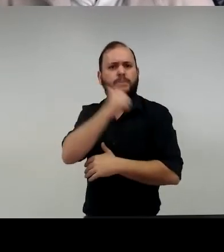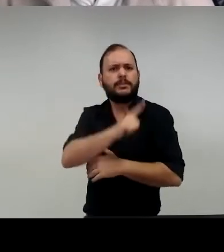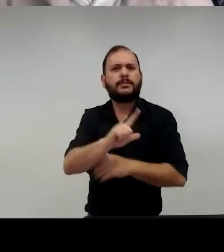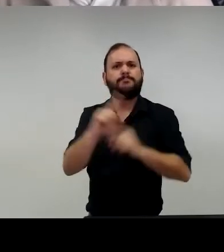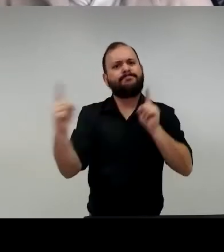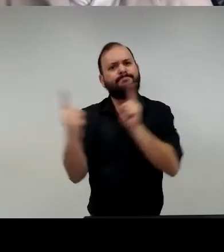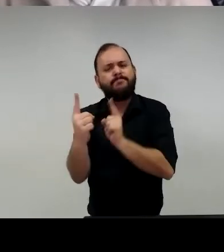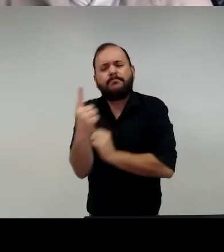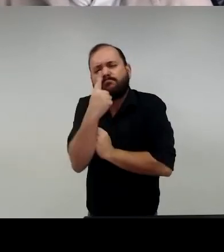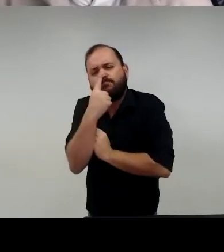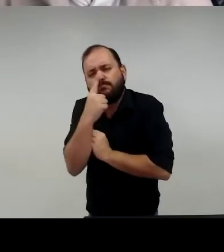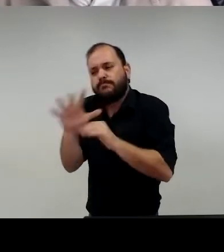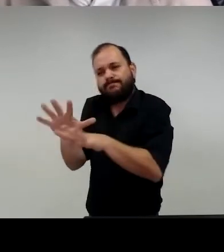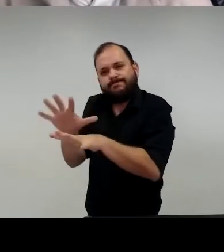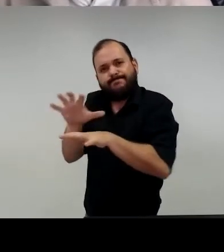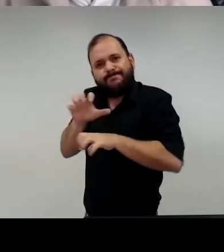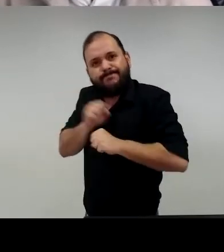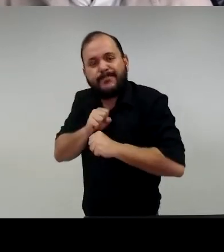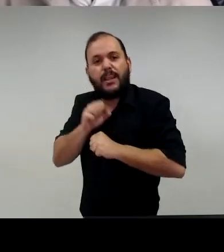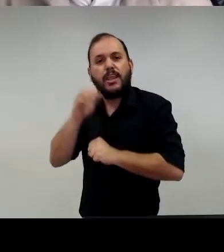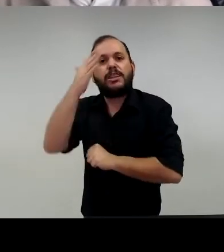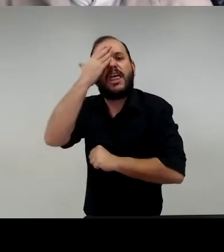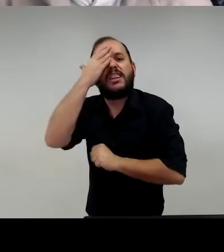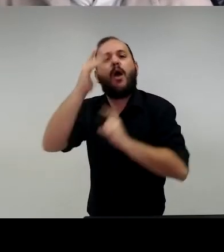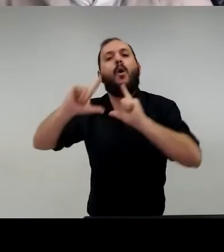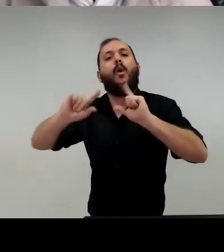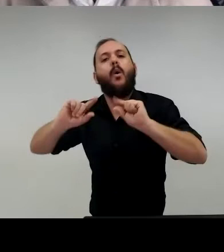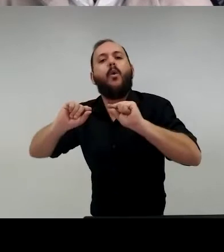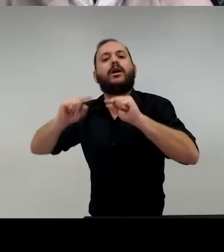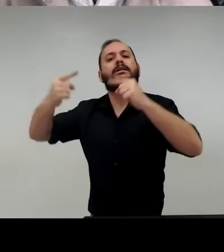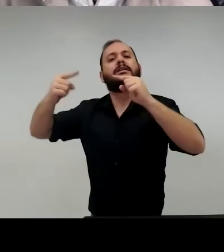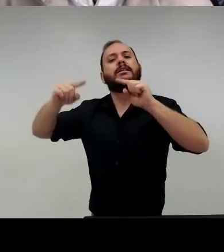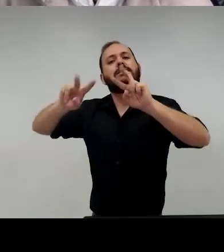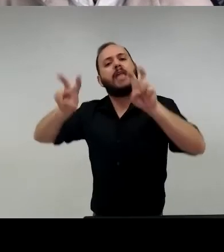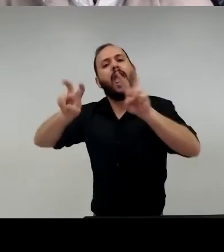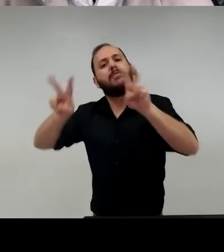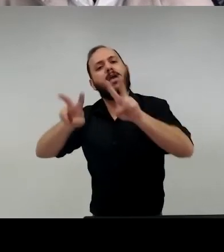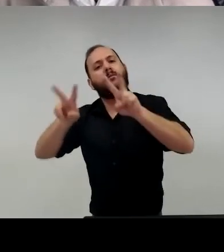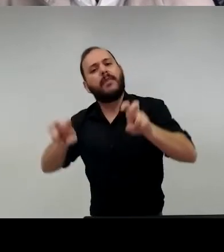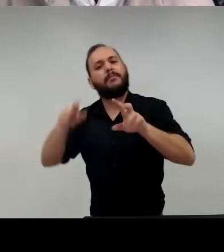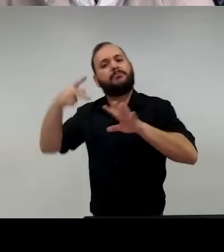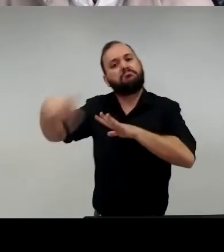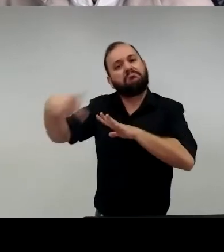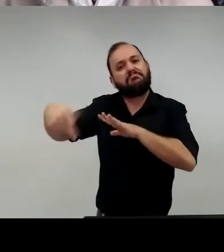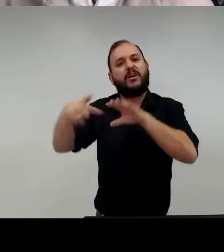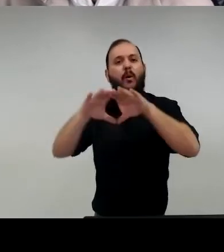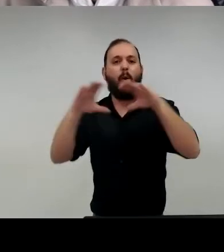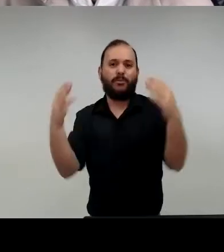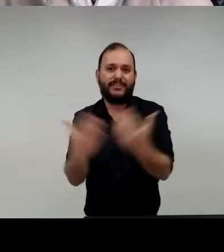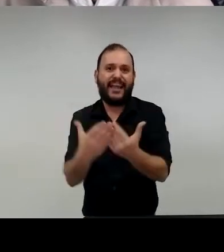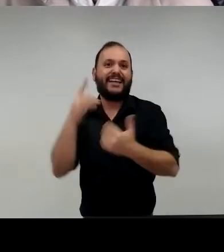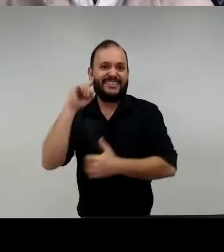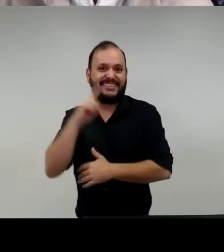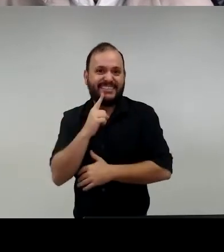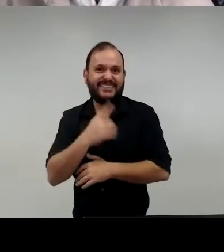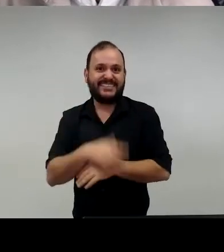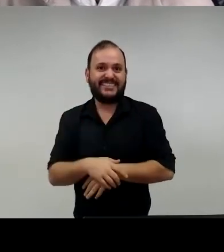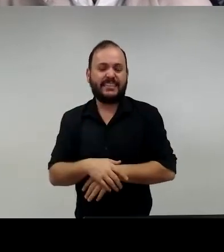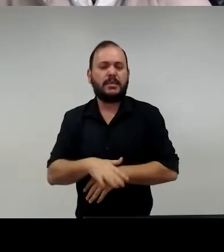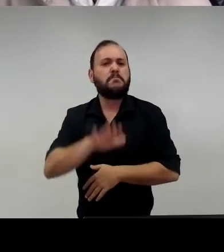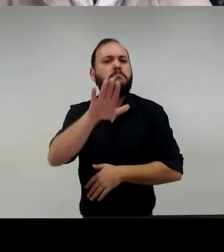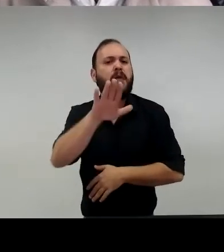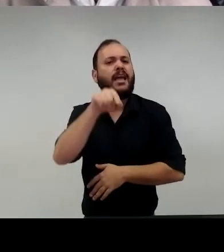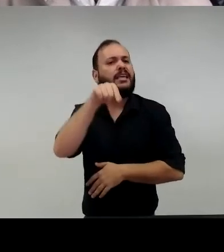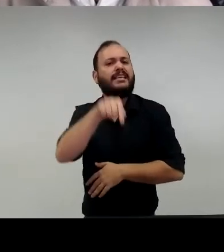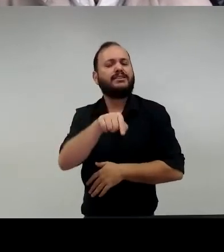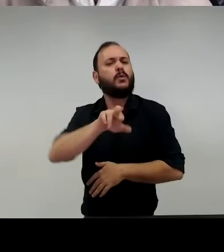And it is also important for them to be, for interpreters to be better accepted. This is not applicable to conference interpreting. There